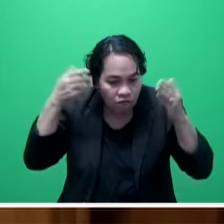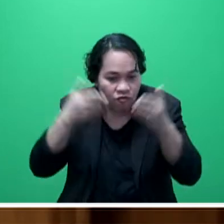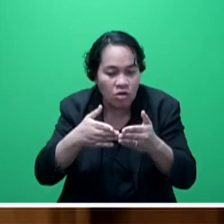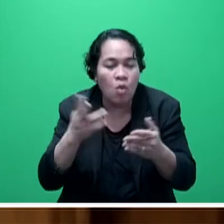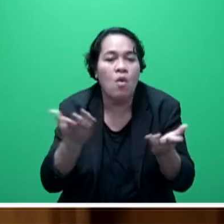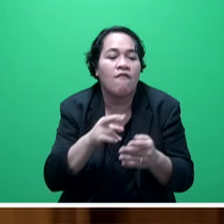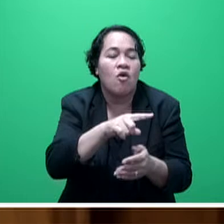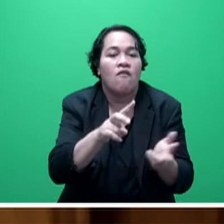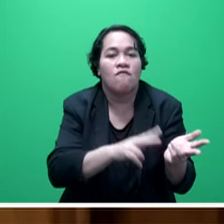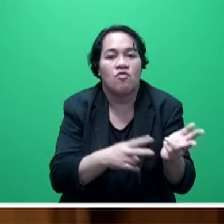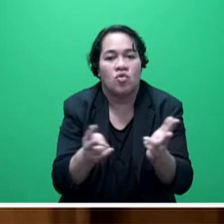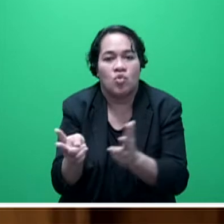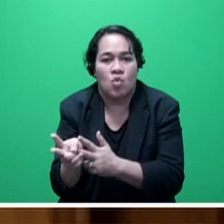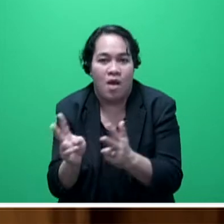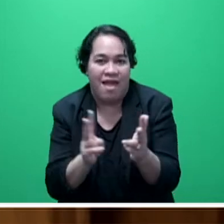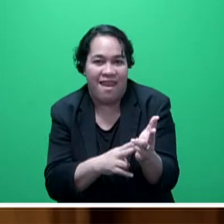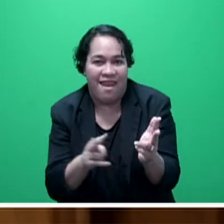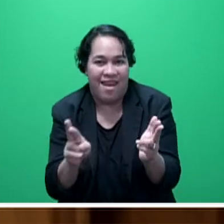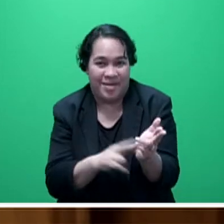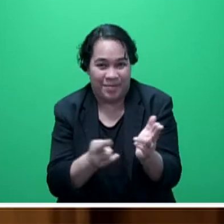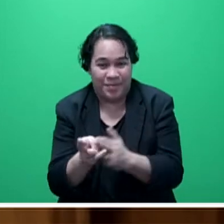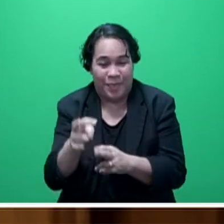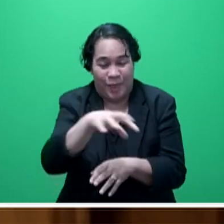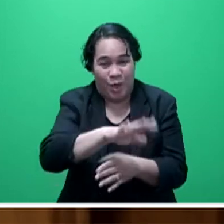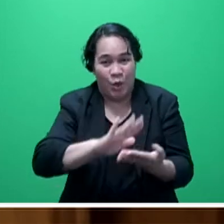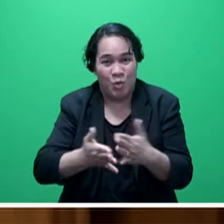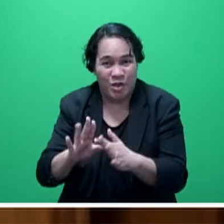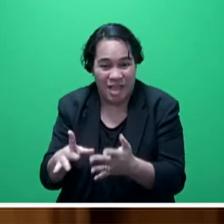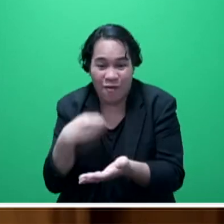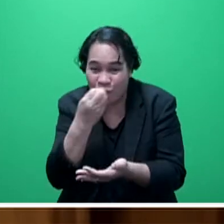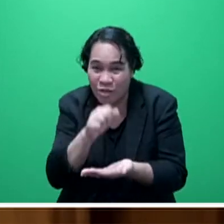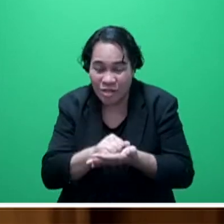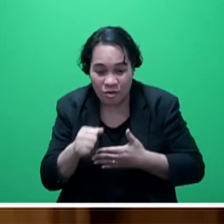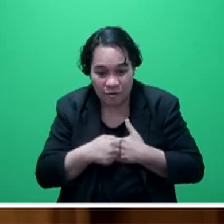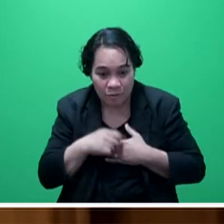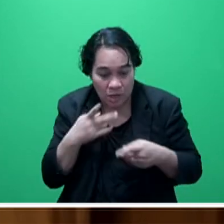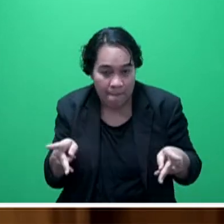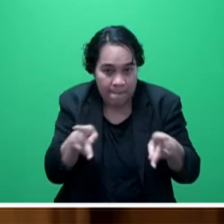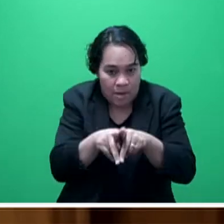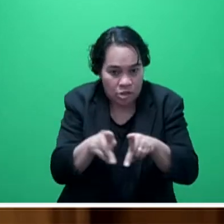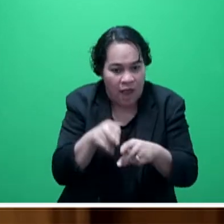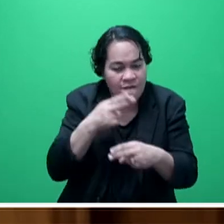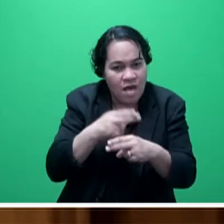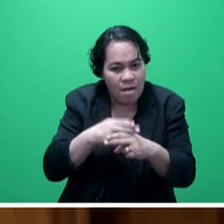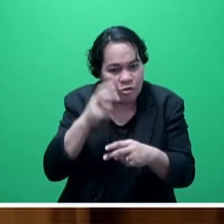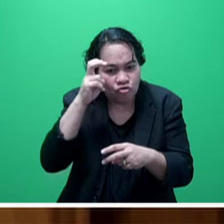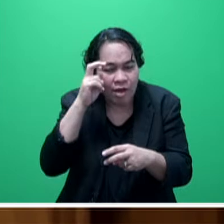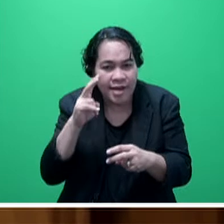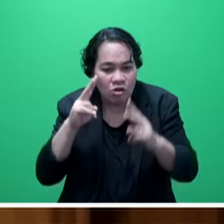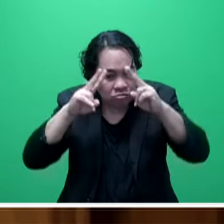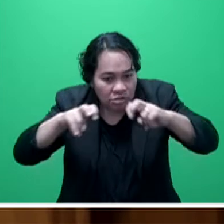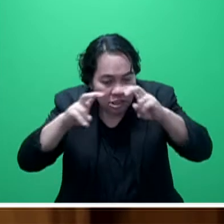communities. Hatchery production, advanced partnerships, farmer training, research and